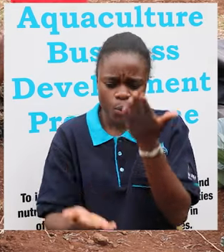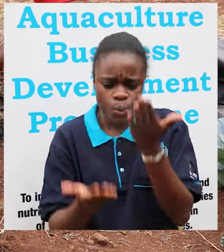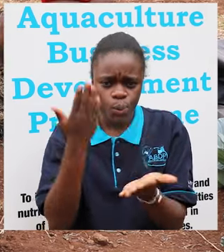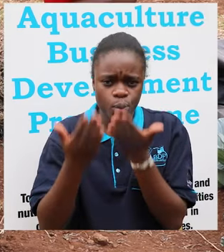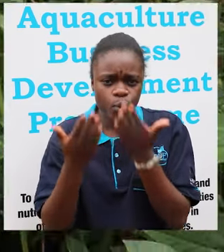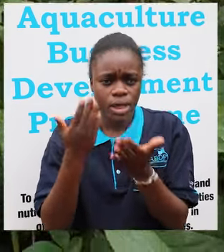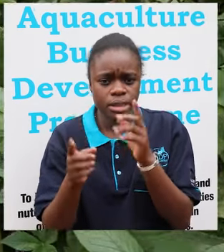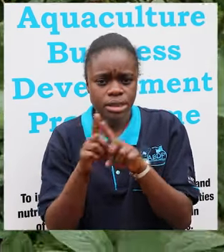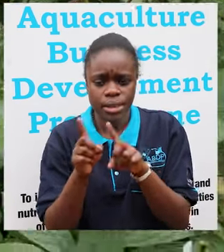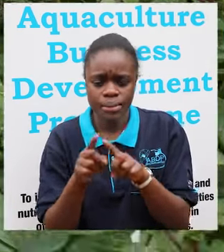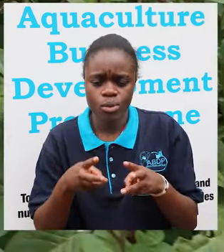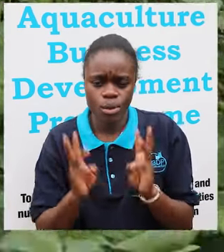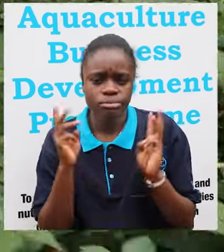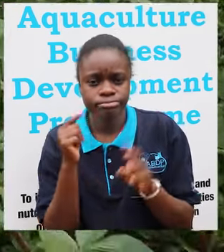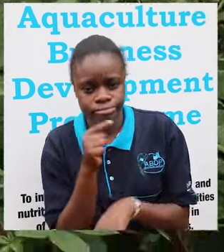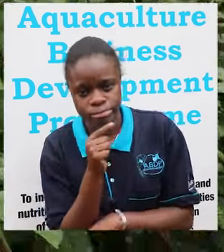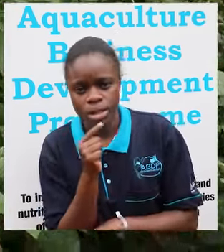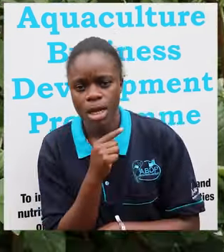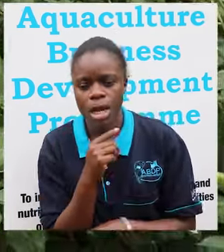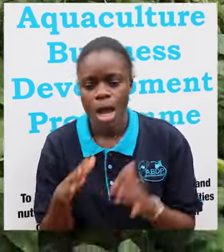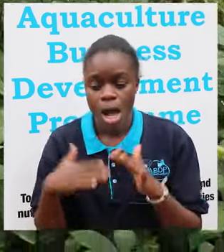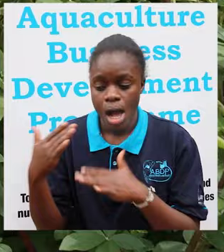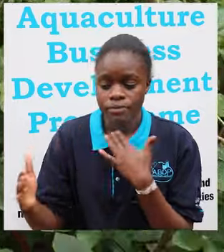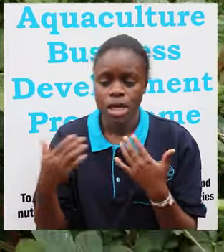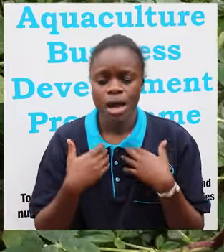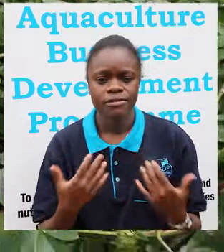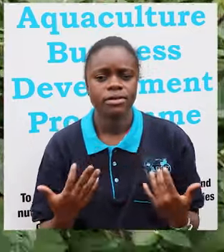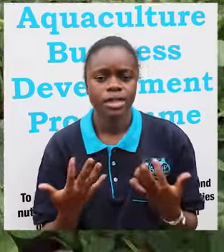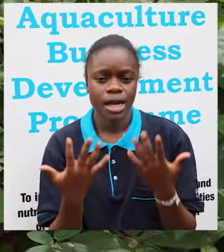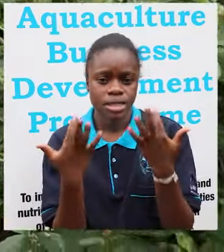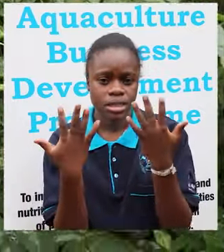there. After the stones, you put grass.